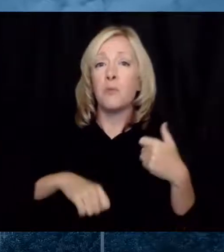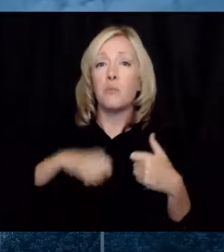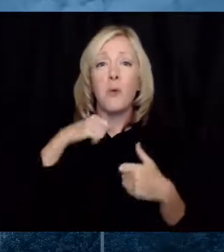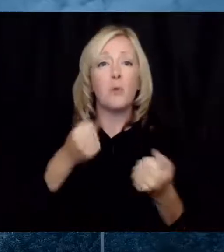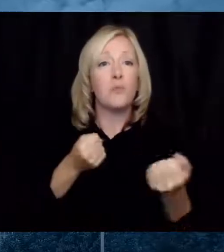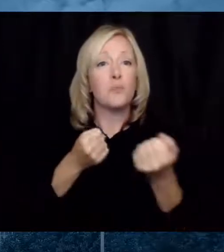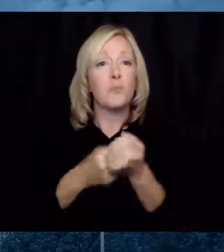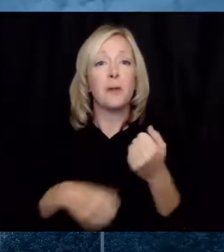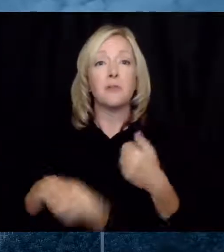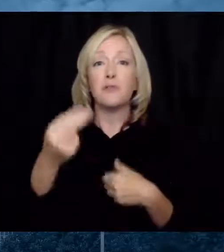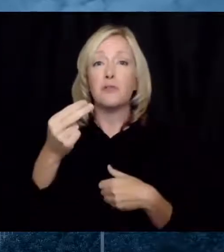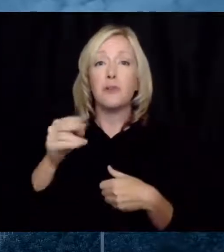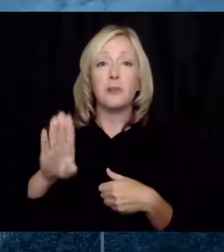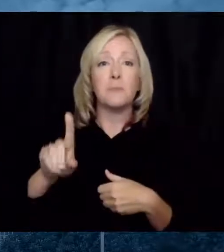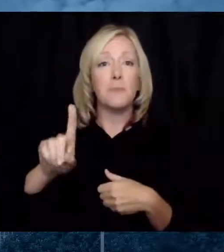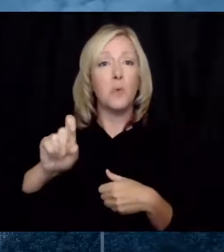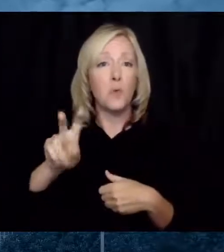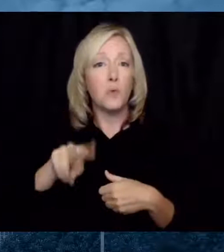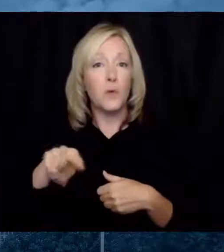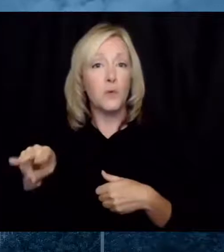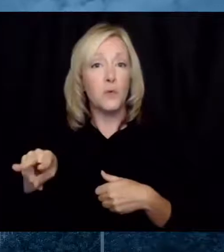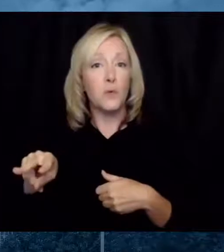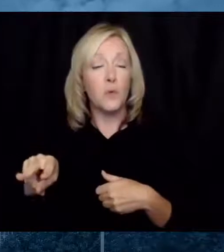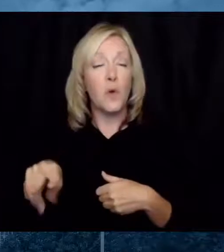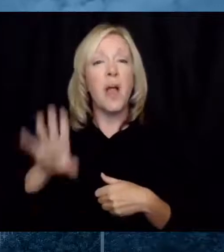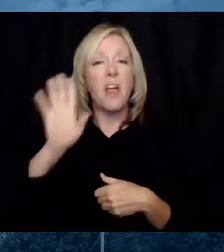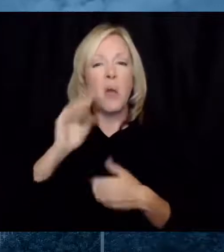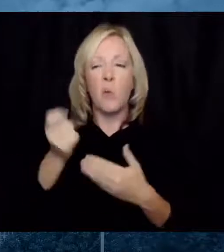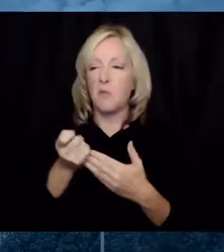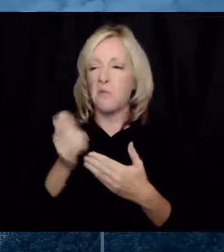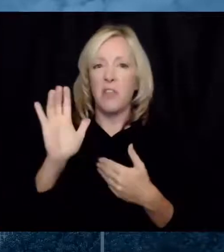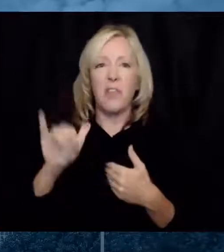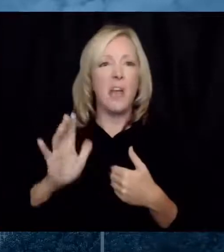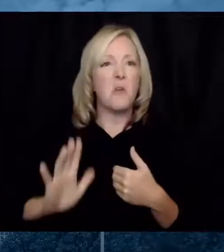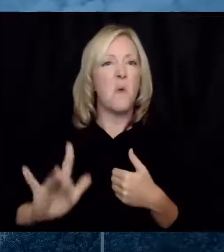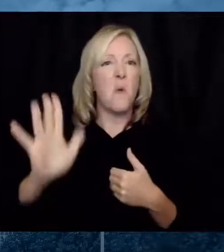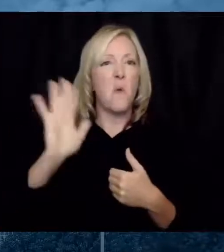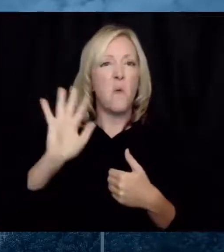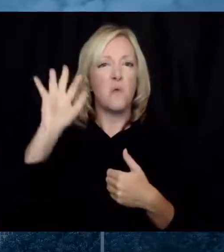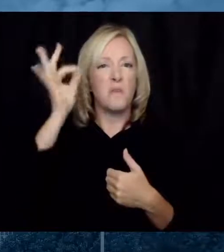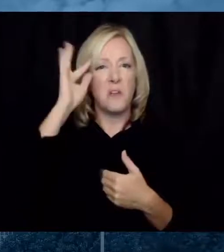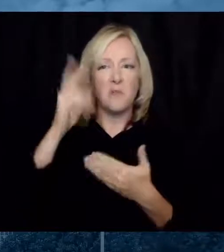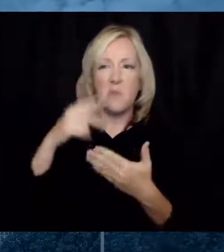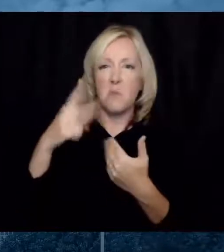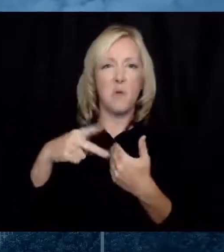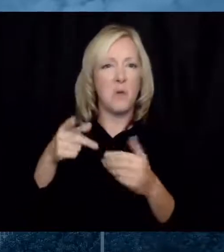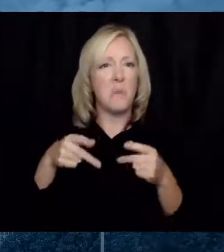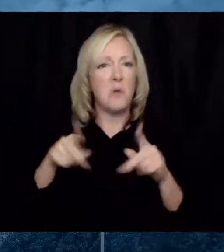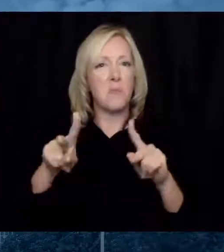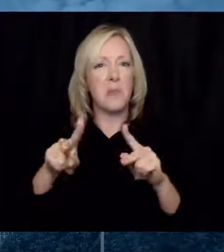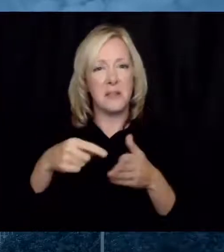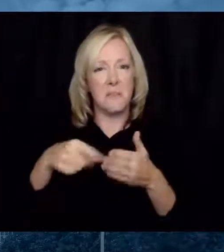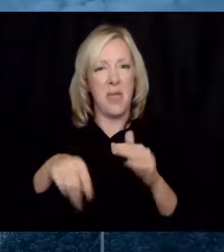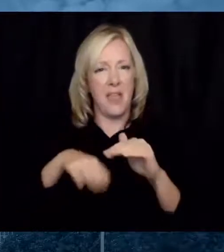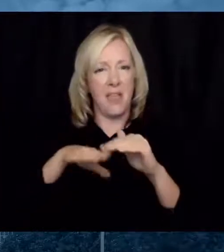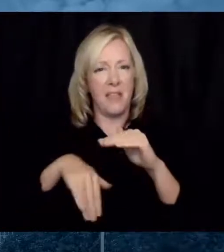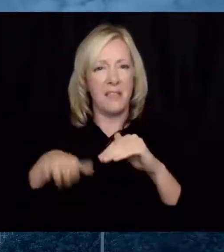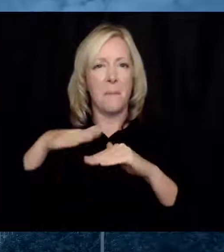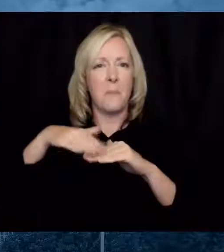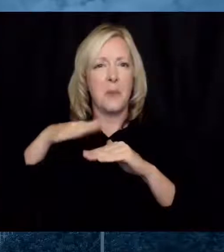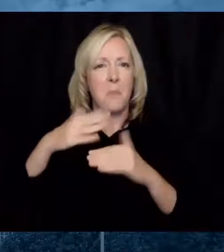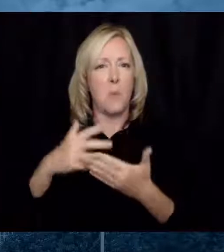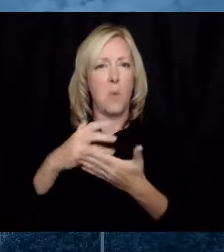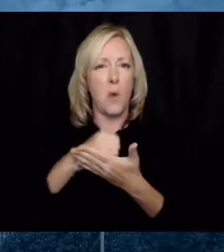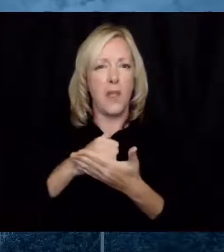negate the idea that allows for sub-minimum wage in Delaware to be paid to workers